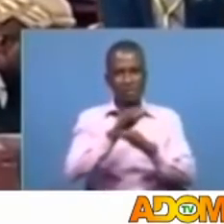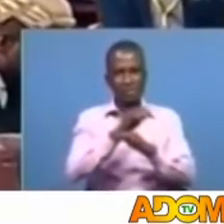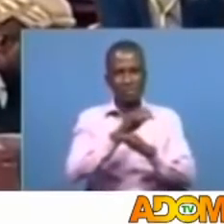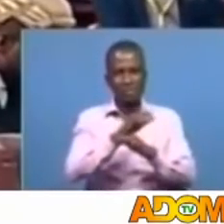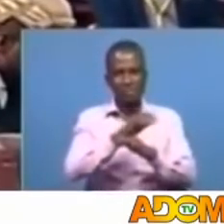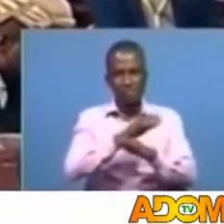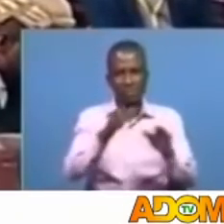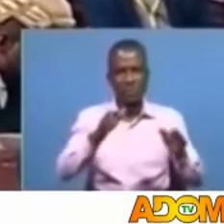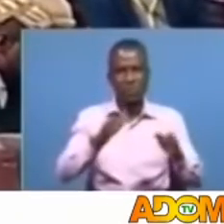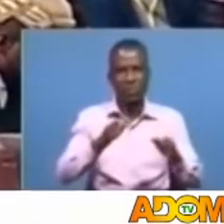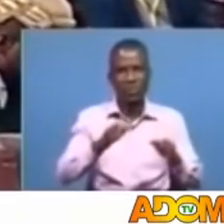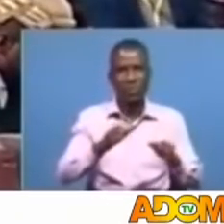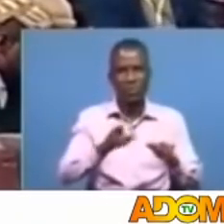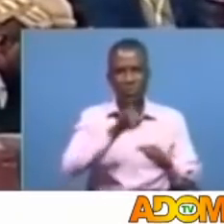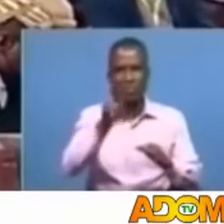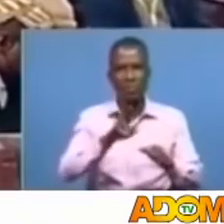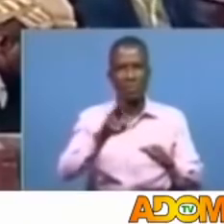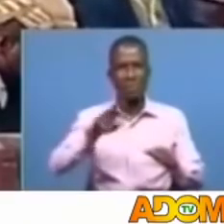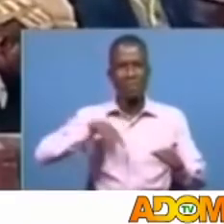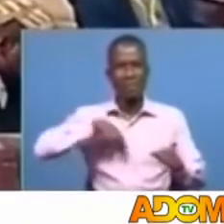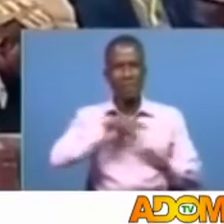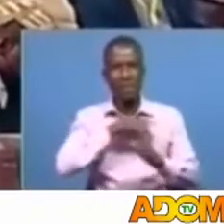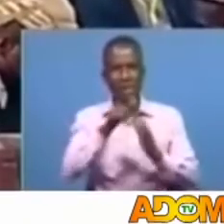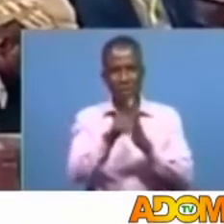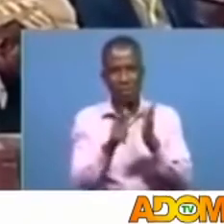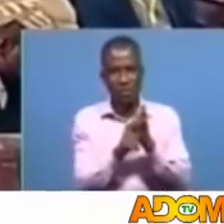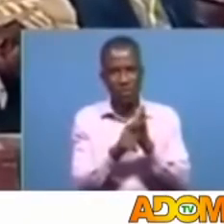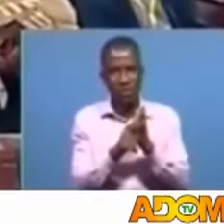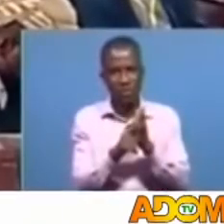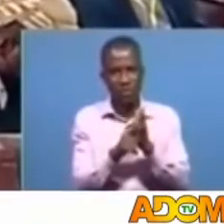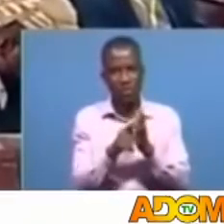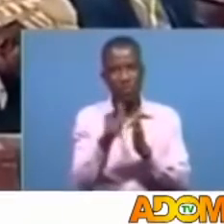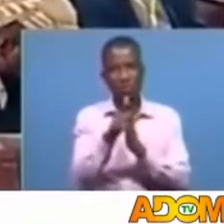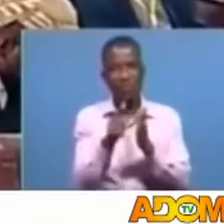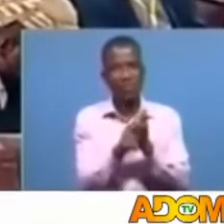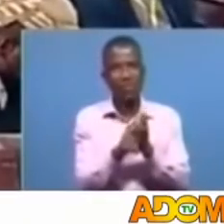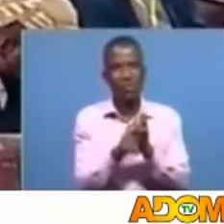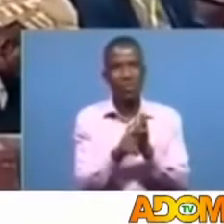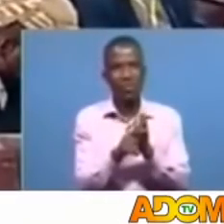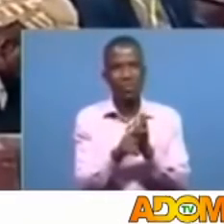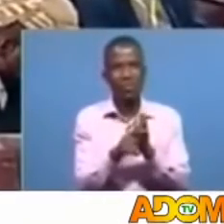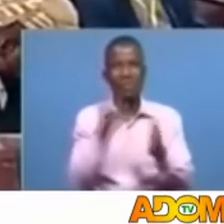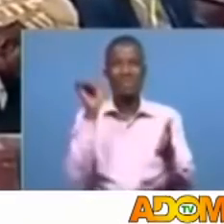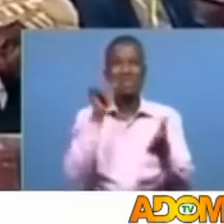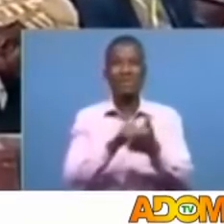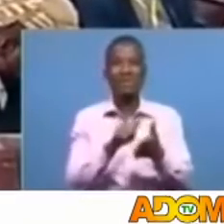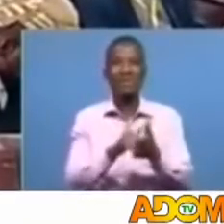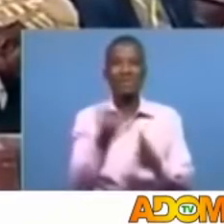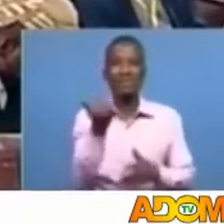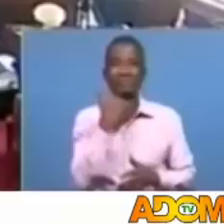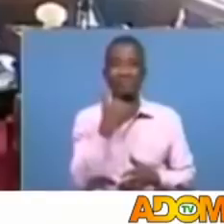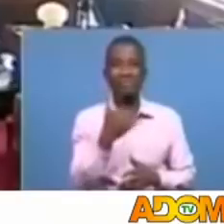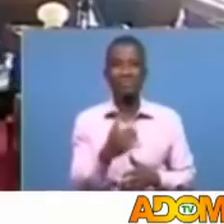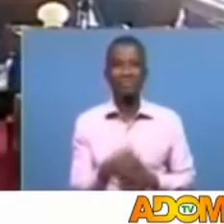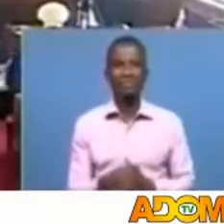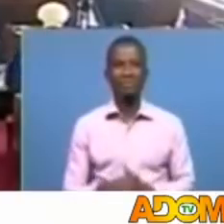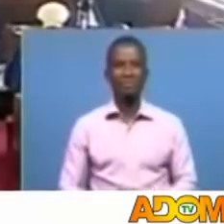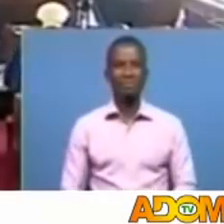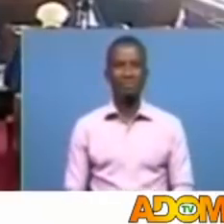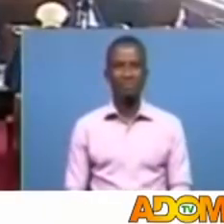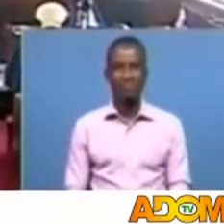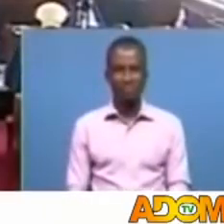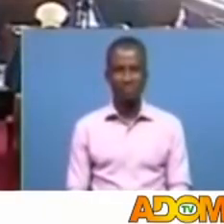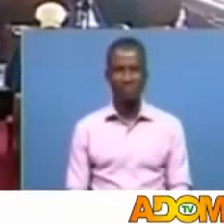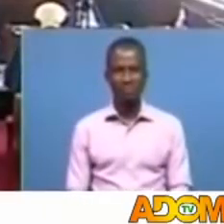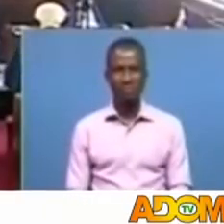Parliament's law to the rules of court committee, that is fundamental. Mr. Chikata. Yes. Are